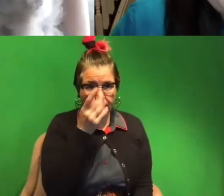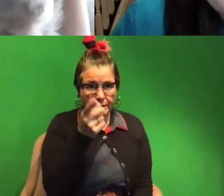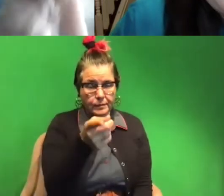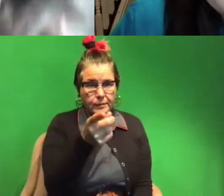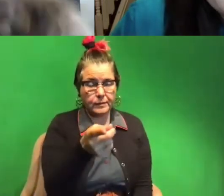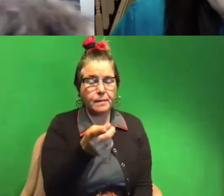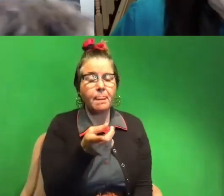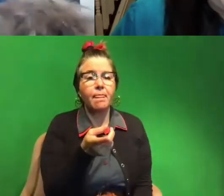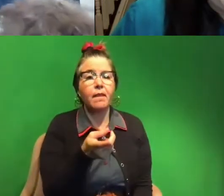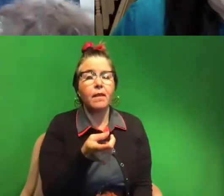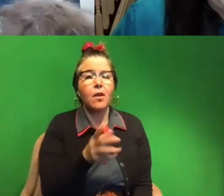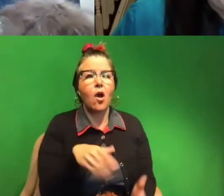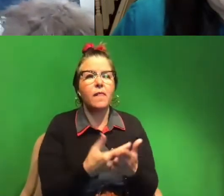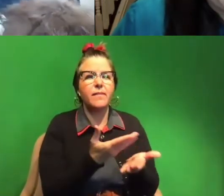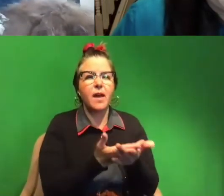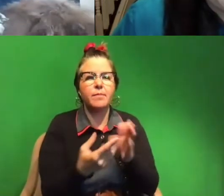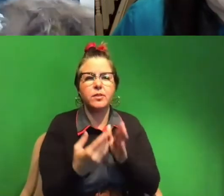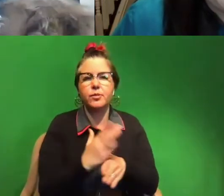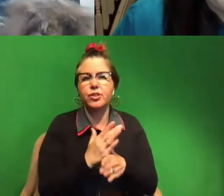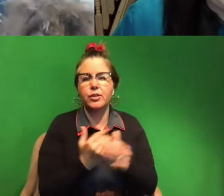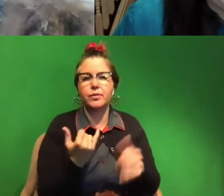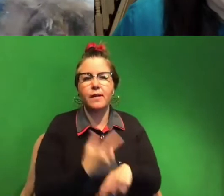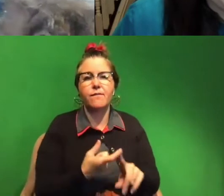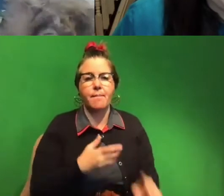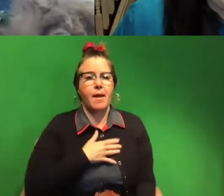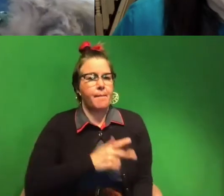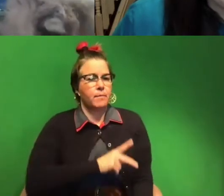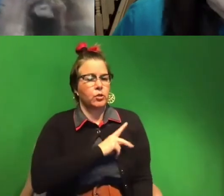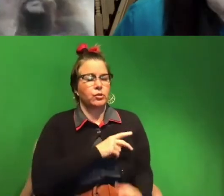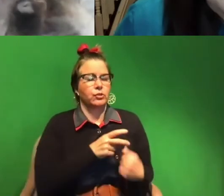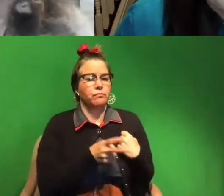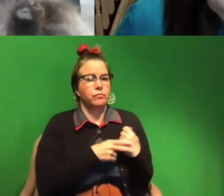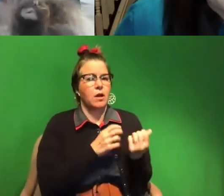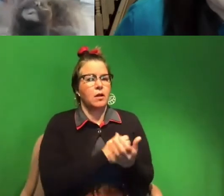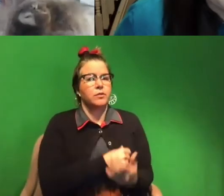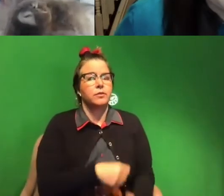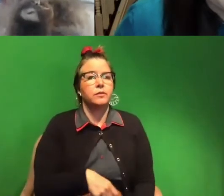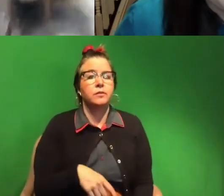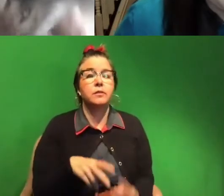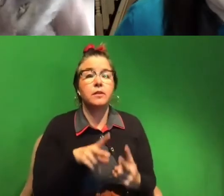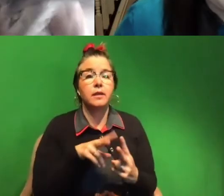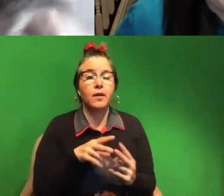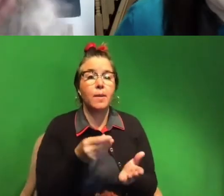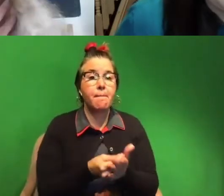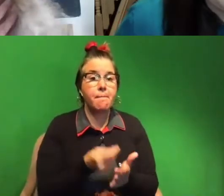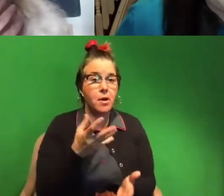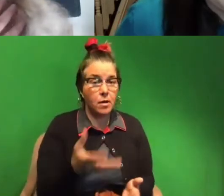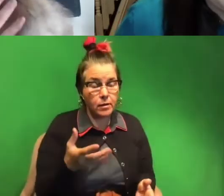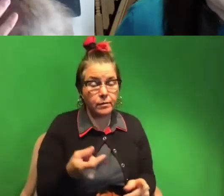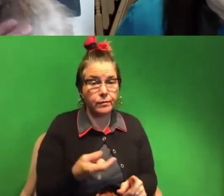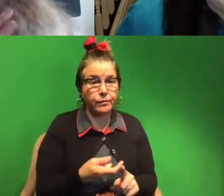one actually, so all of the objects that I'm sharing today are from my personal collection, and they are either bought